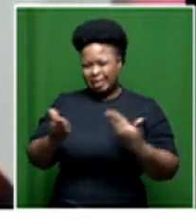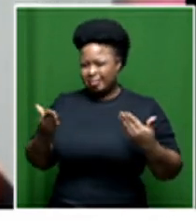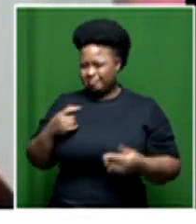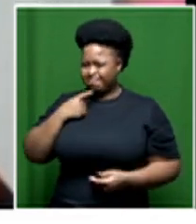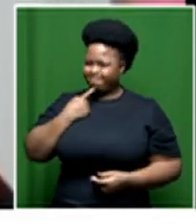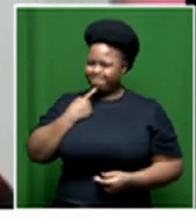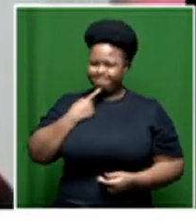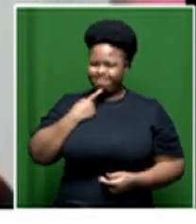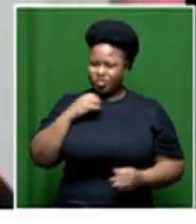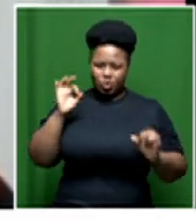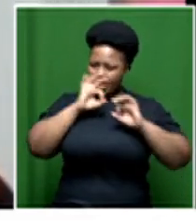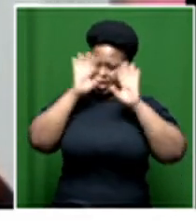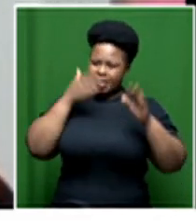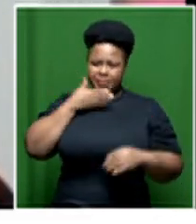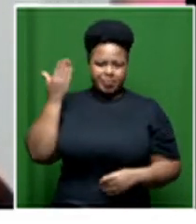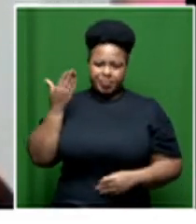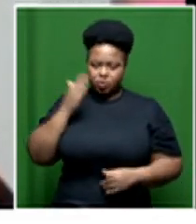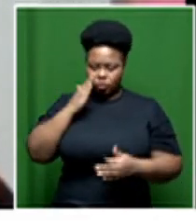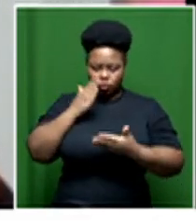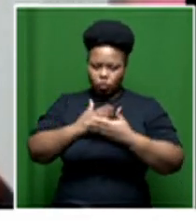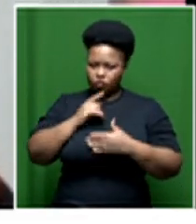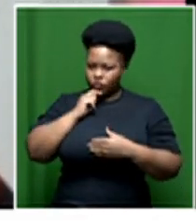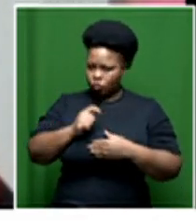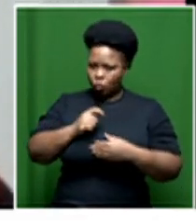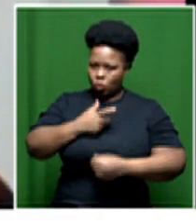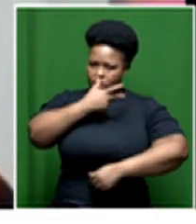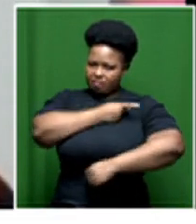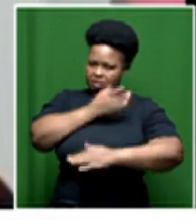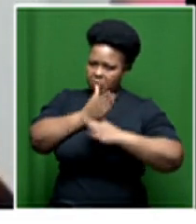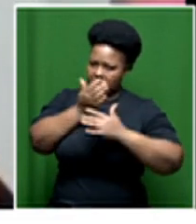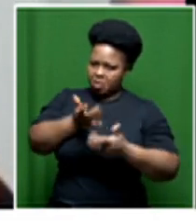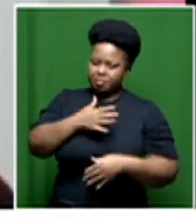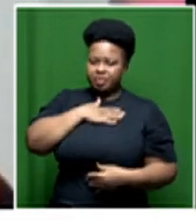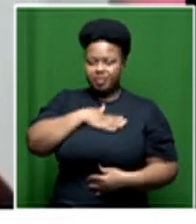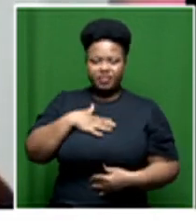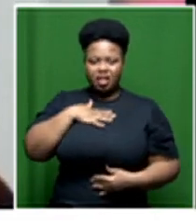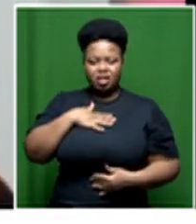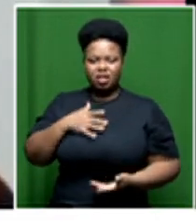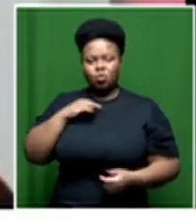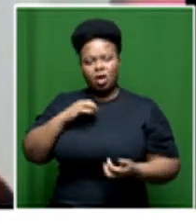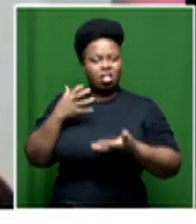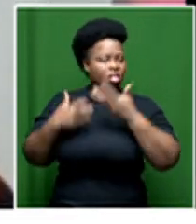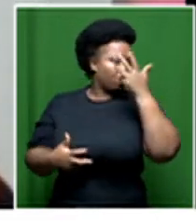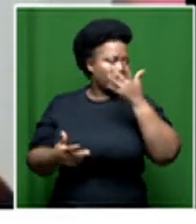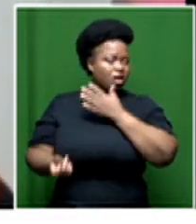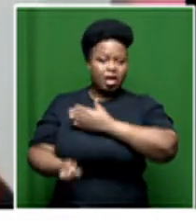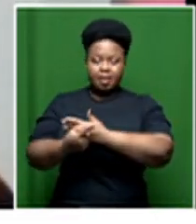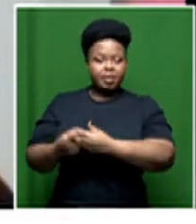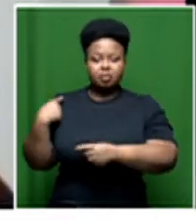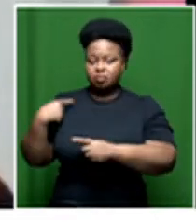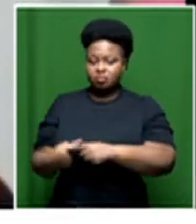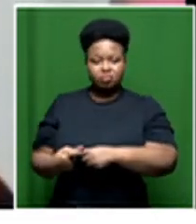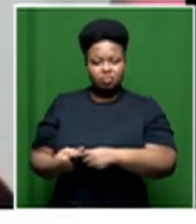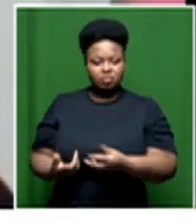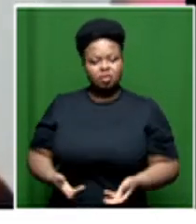been sure about the impact of the vaccine, but also being victims of the distortion that have been put